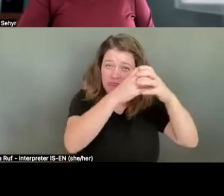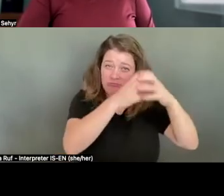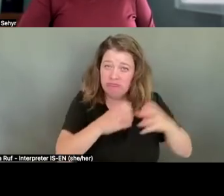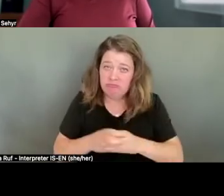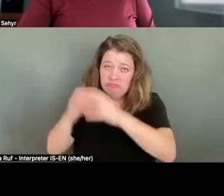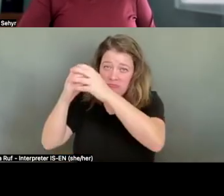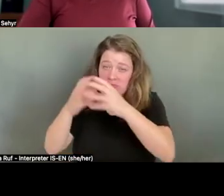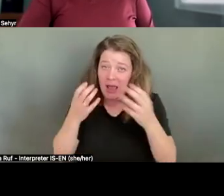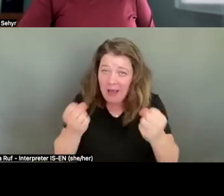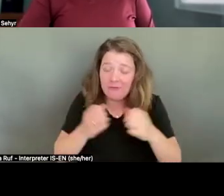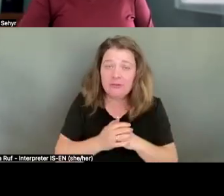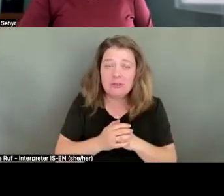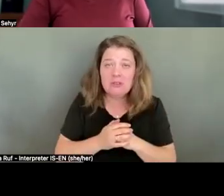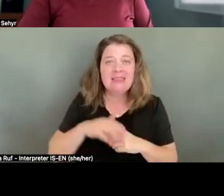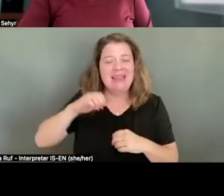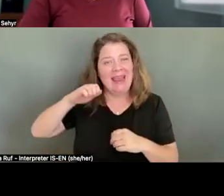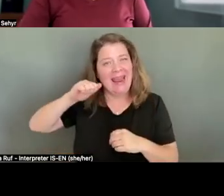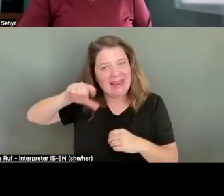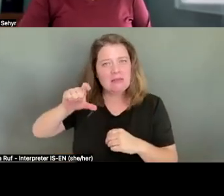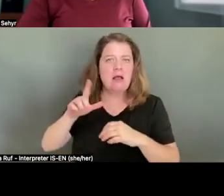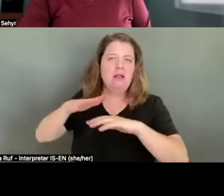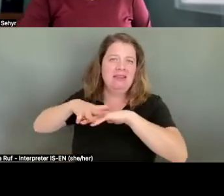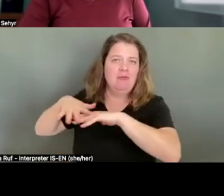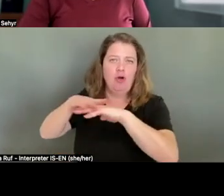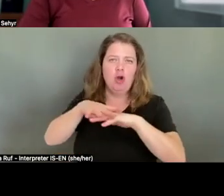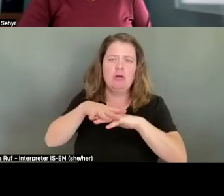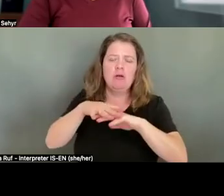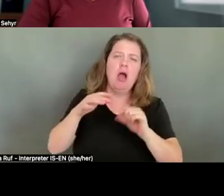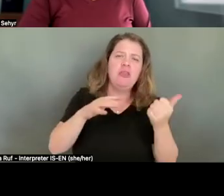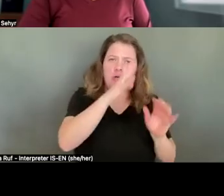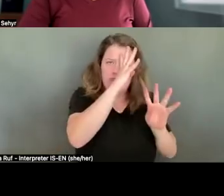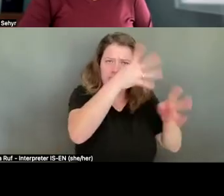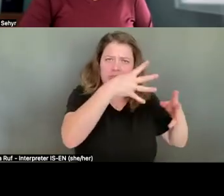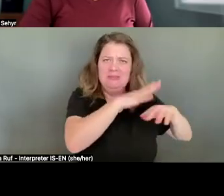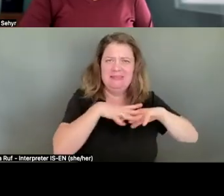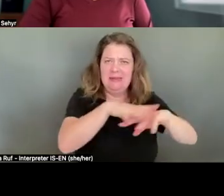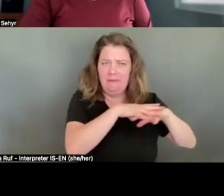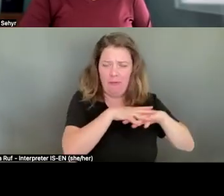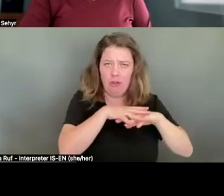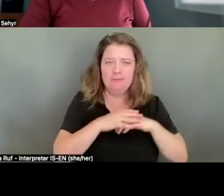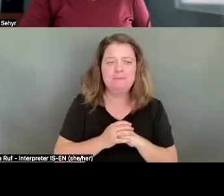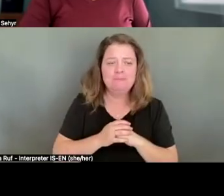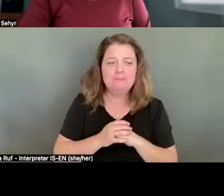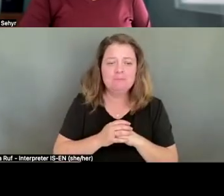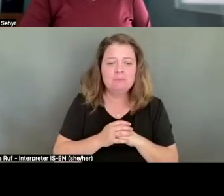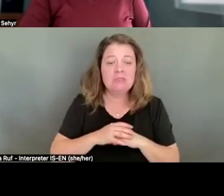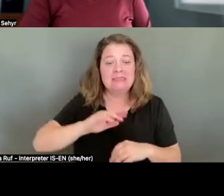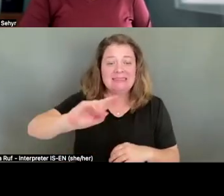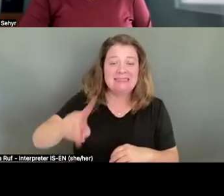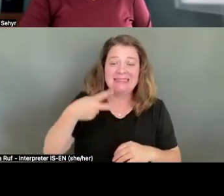comparing ASL networks to randomized networks. And then the second set of analysis I'll mention today